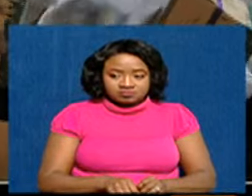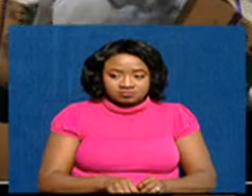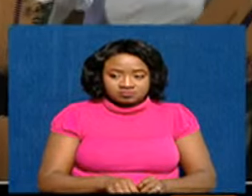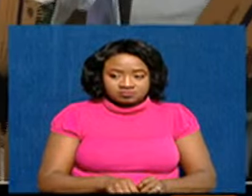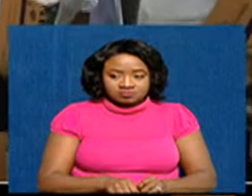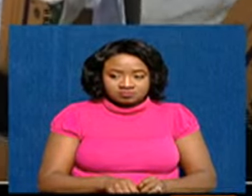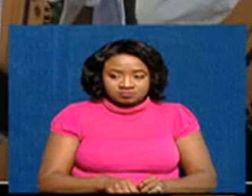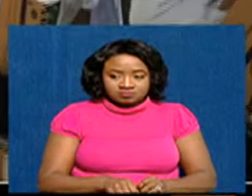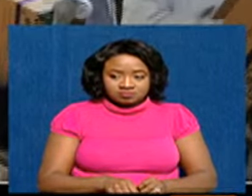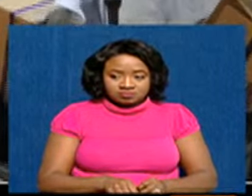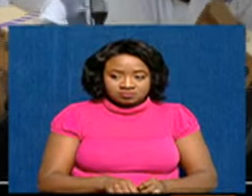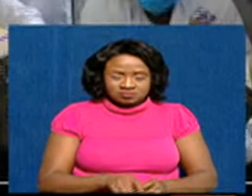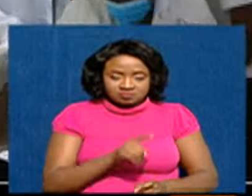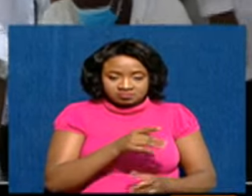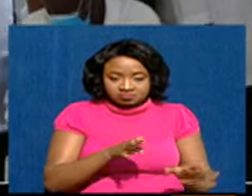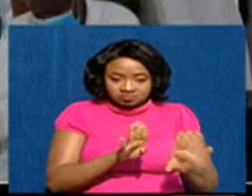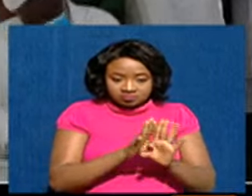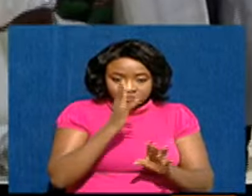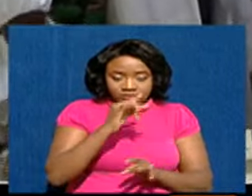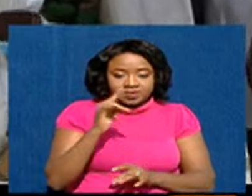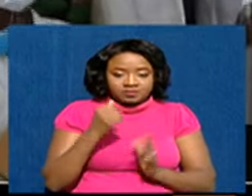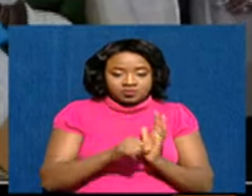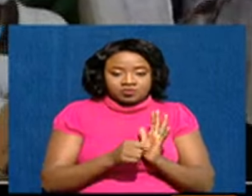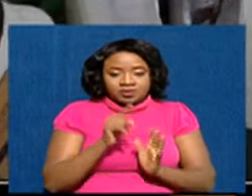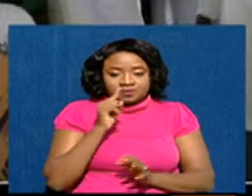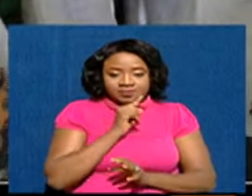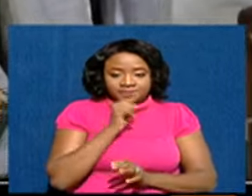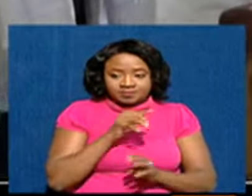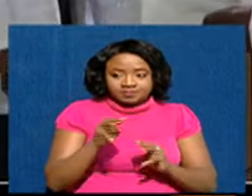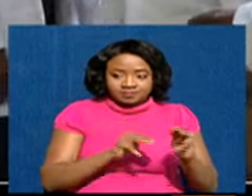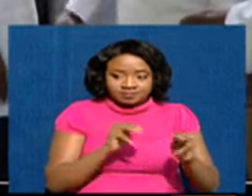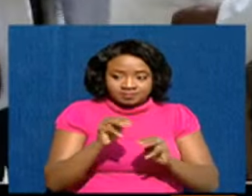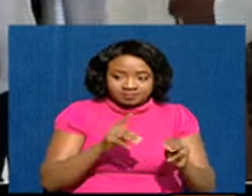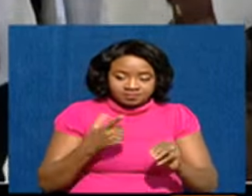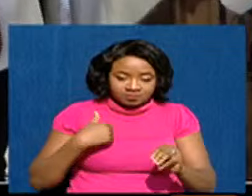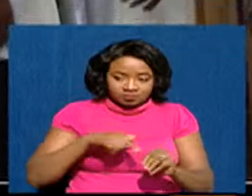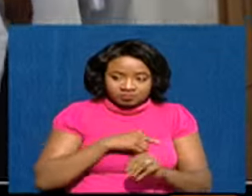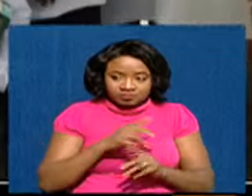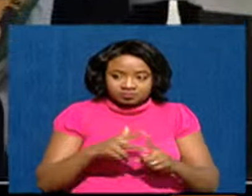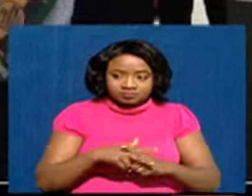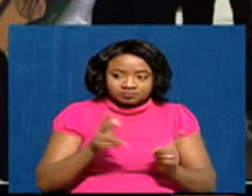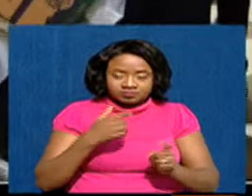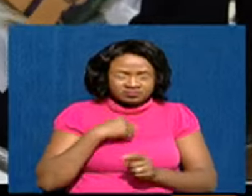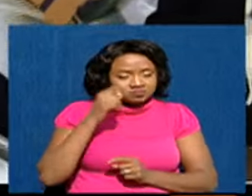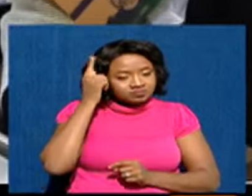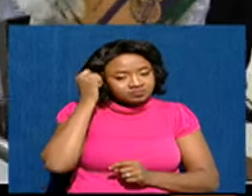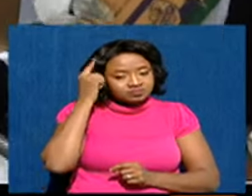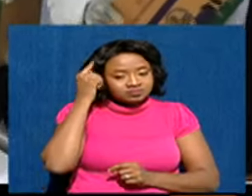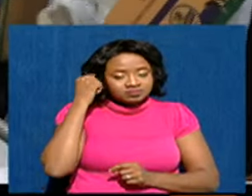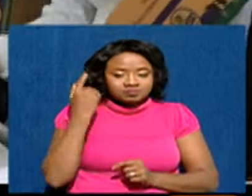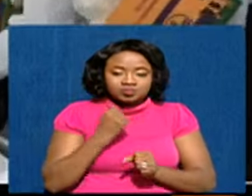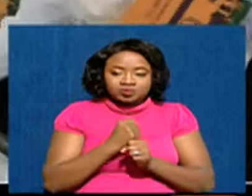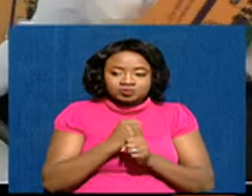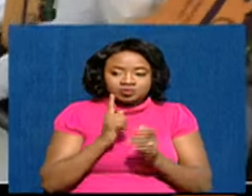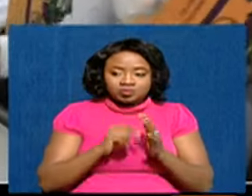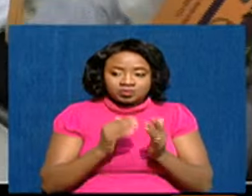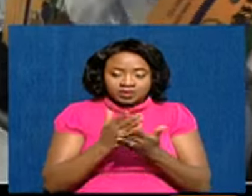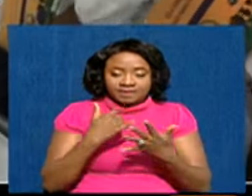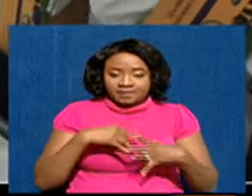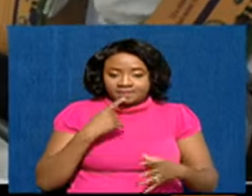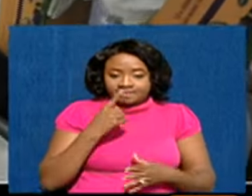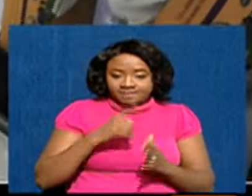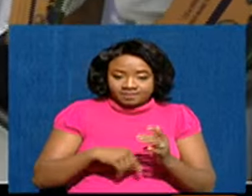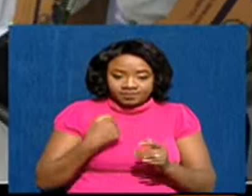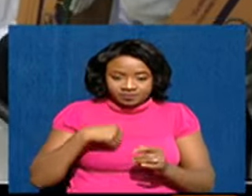mismanagement. So when we came in, we thought, what do we do about it? There were people who were arguing that we need to go there back